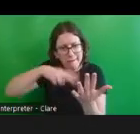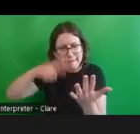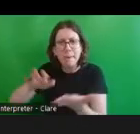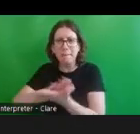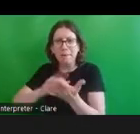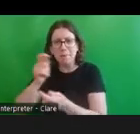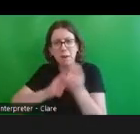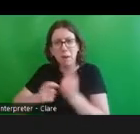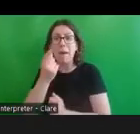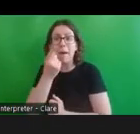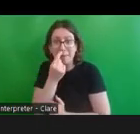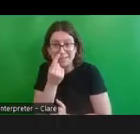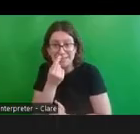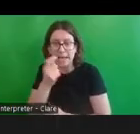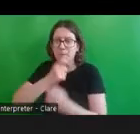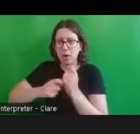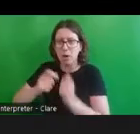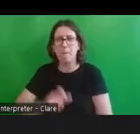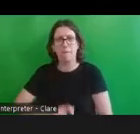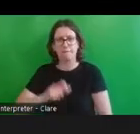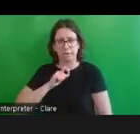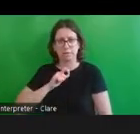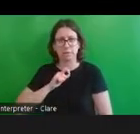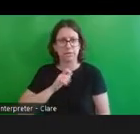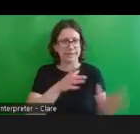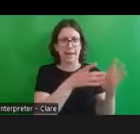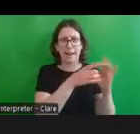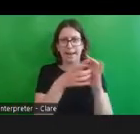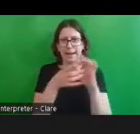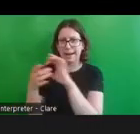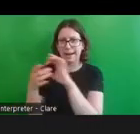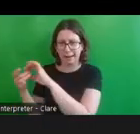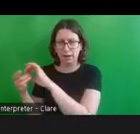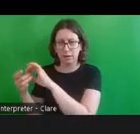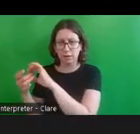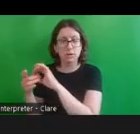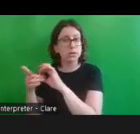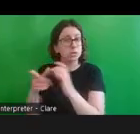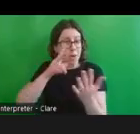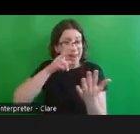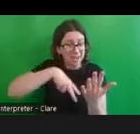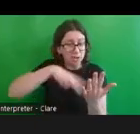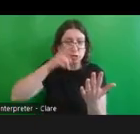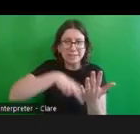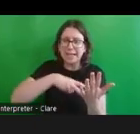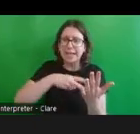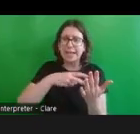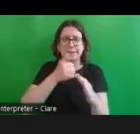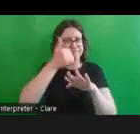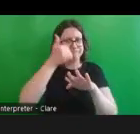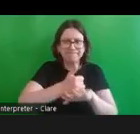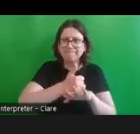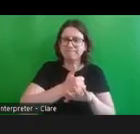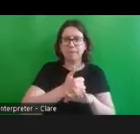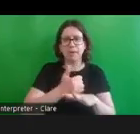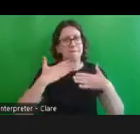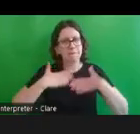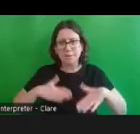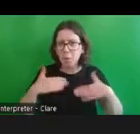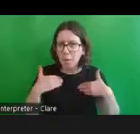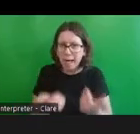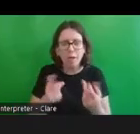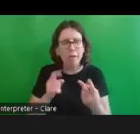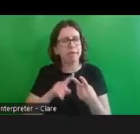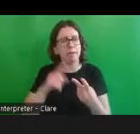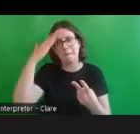to confidence. And literacy is an absolutely critical underpinning for physical health, for mental well-being,